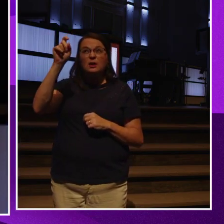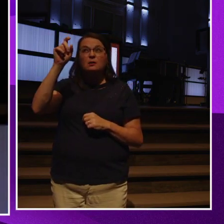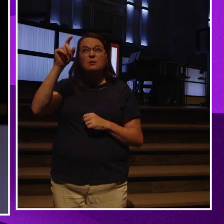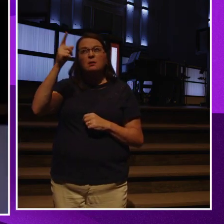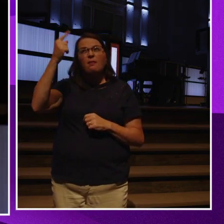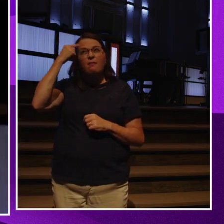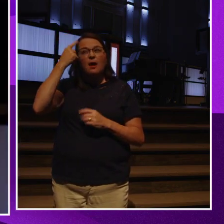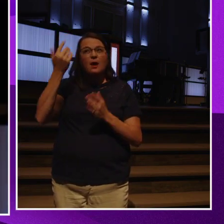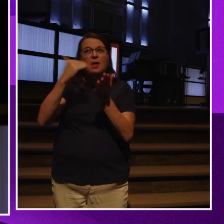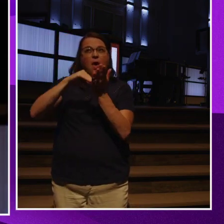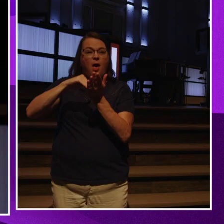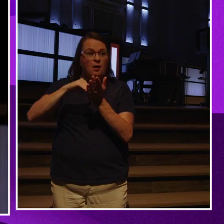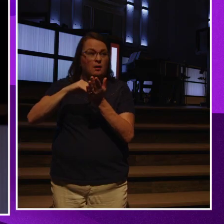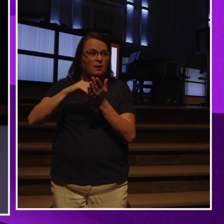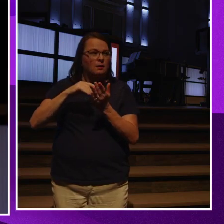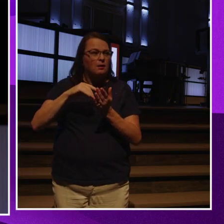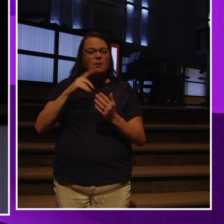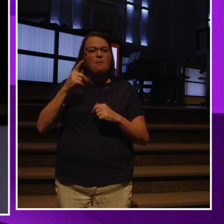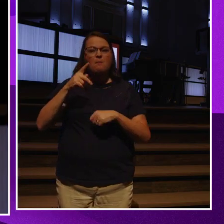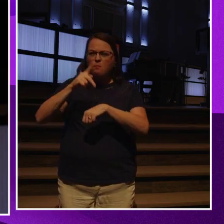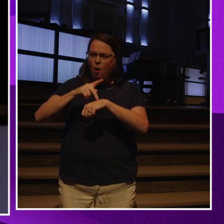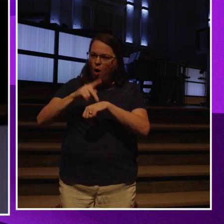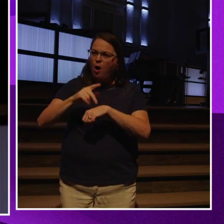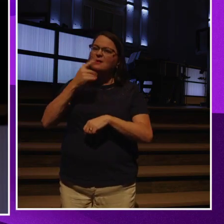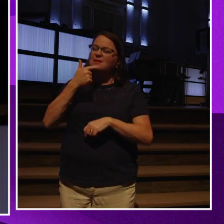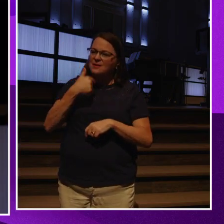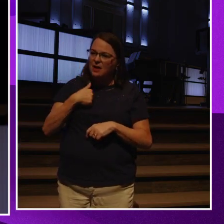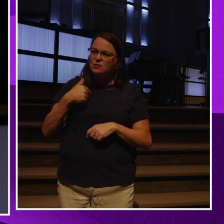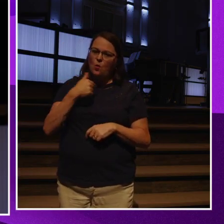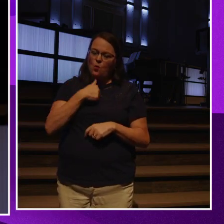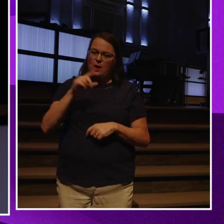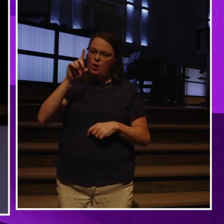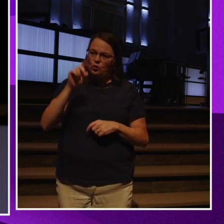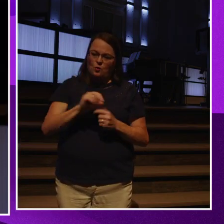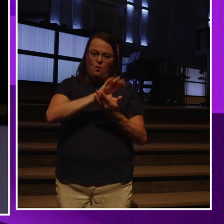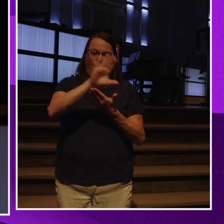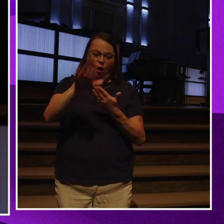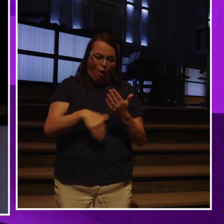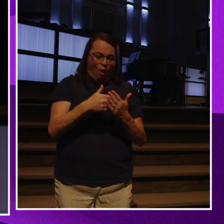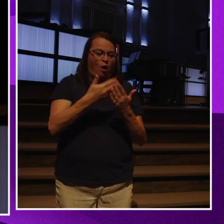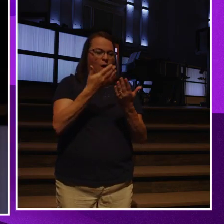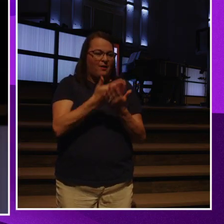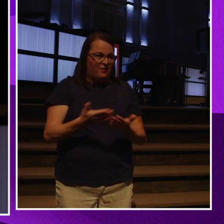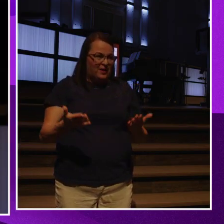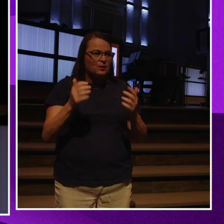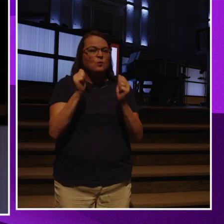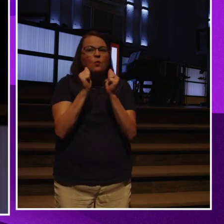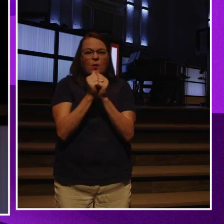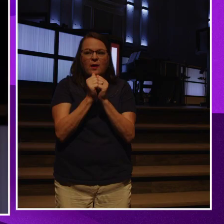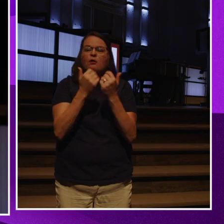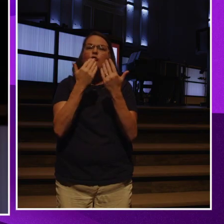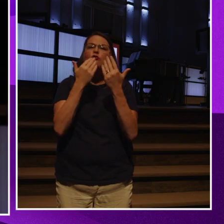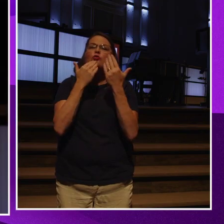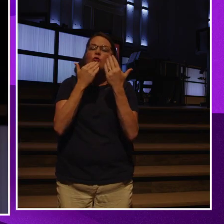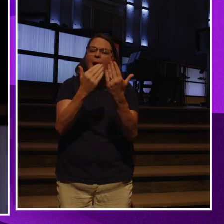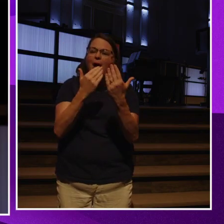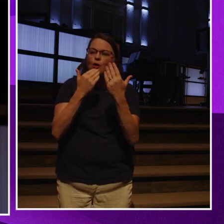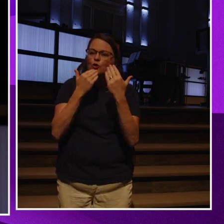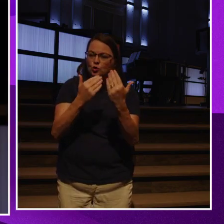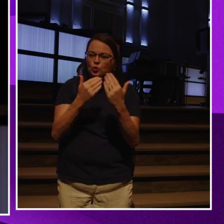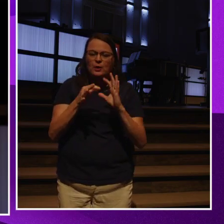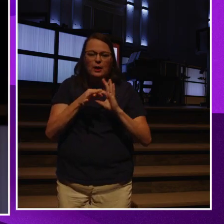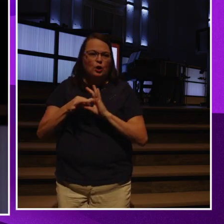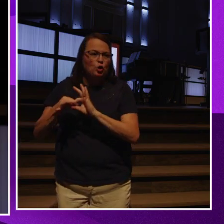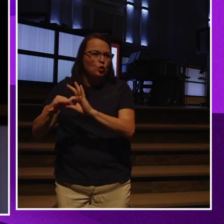Paul tells us, because we're witnesses in the world, we do all things with gratitude, in unity. We